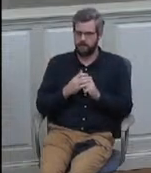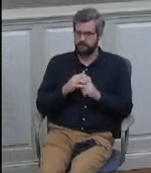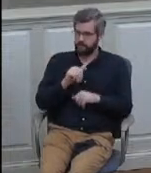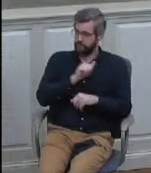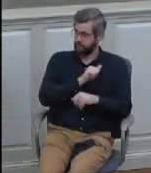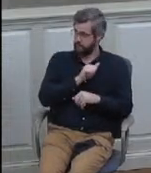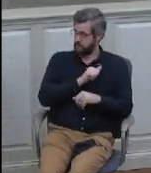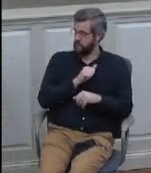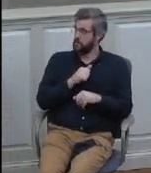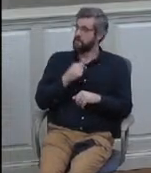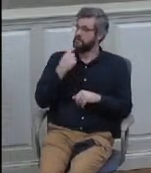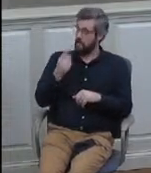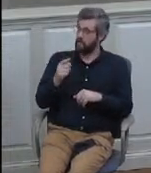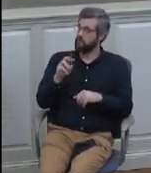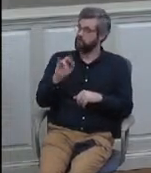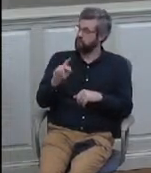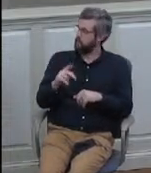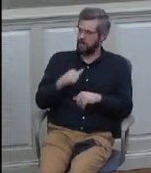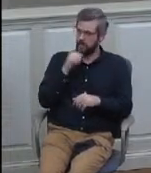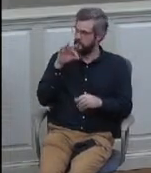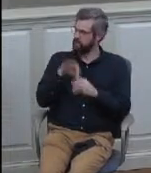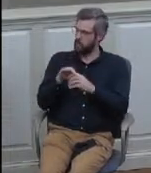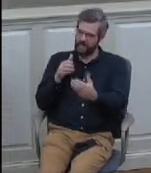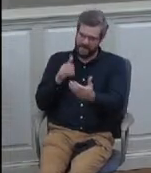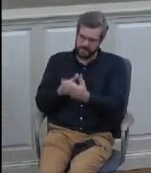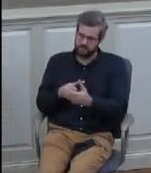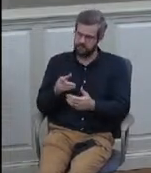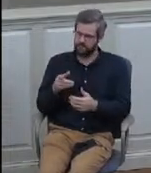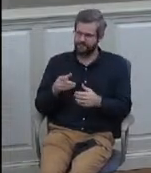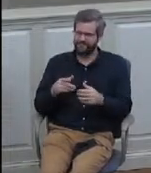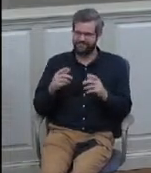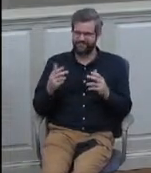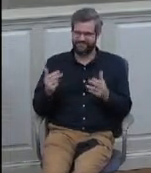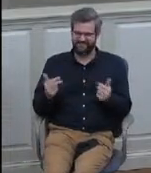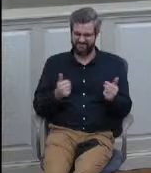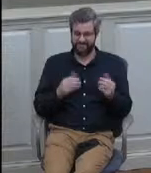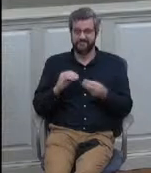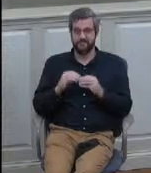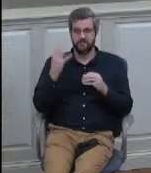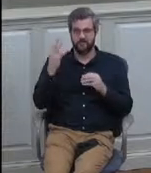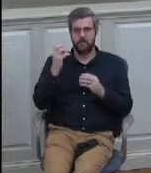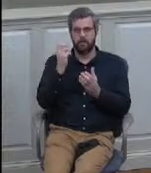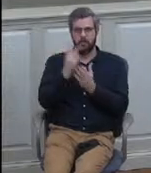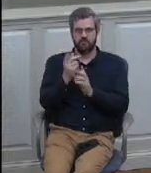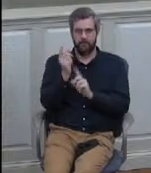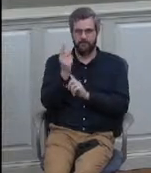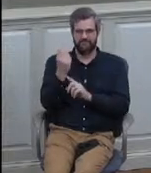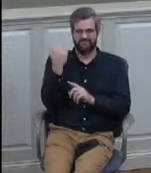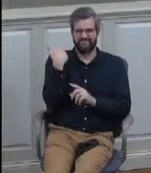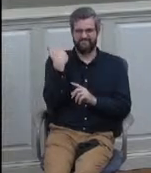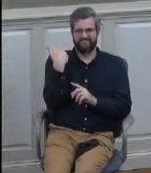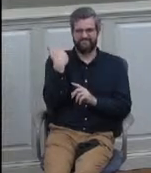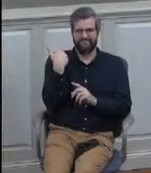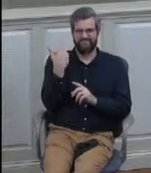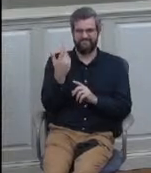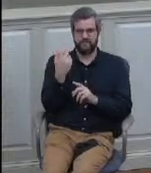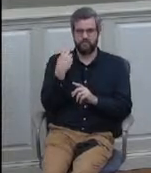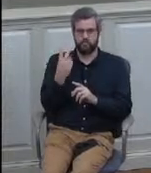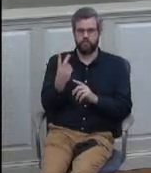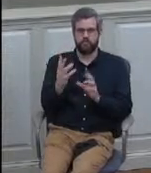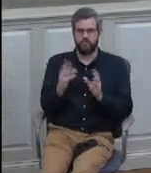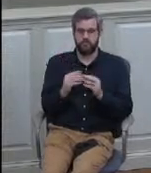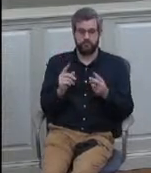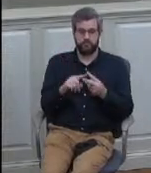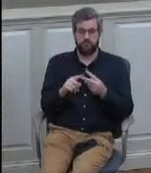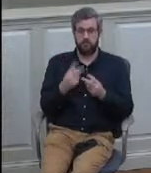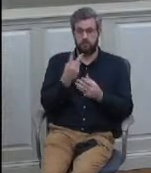told Rick I did not vote against him. Now, item four is the approval of the minutes of the previous two meetings,